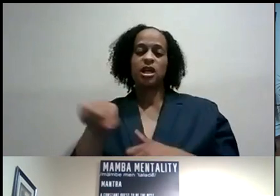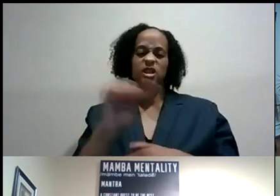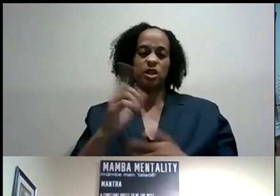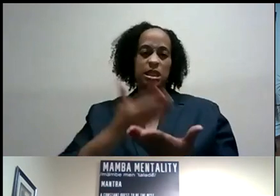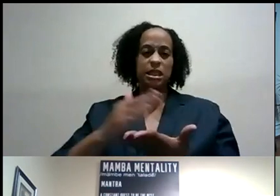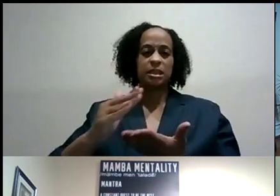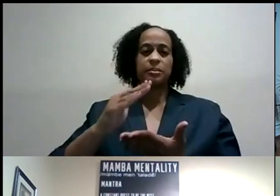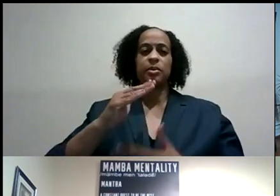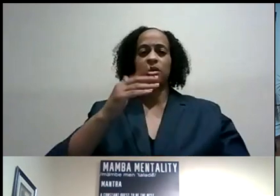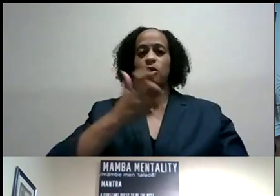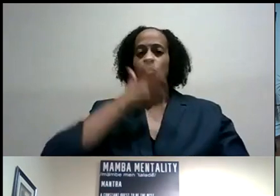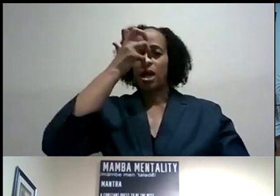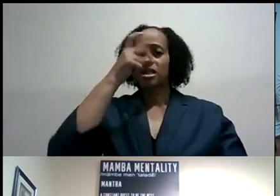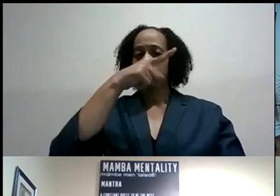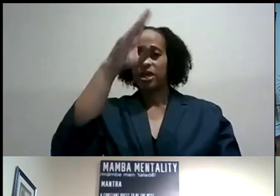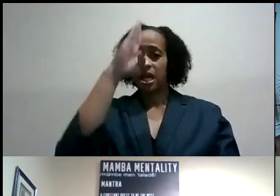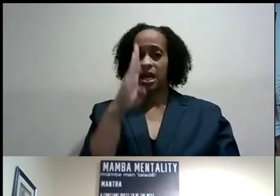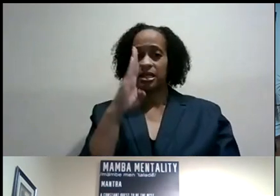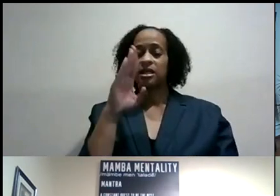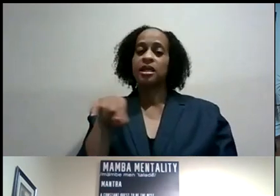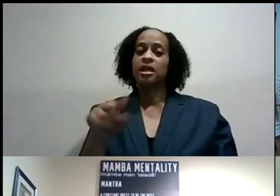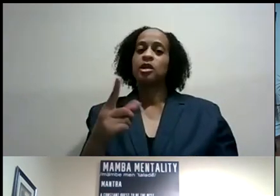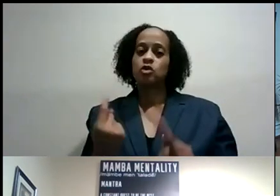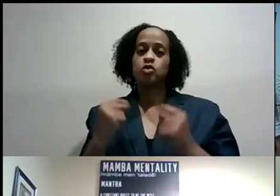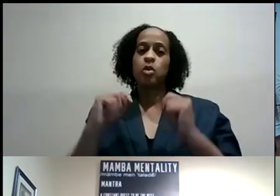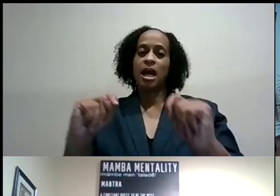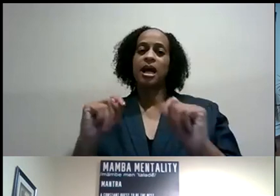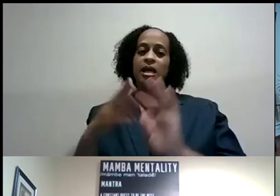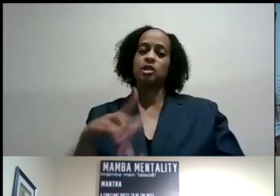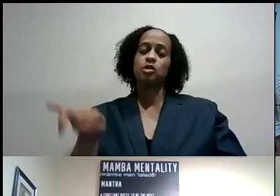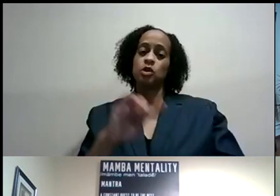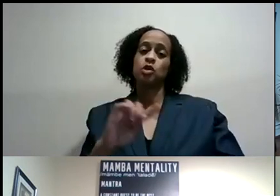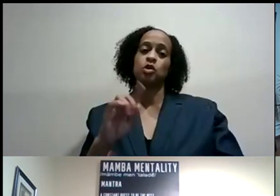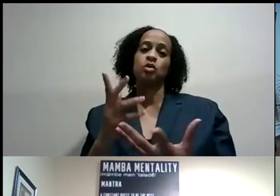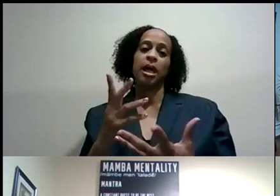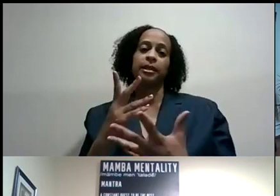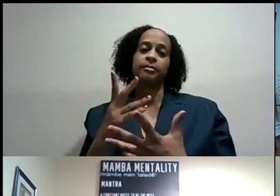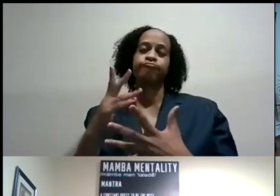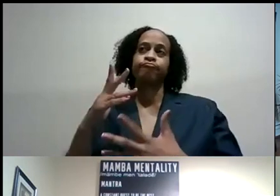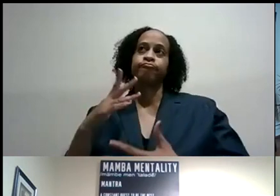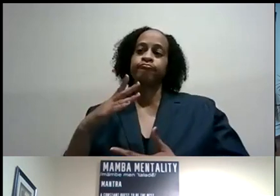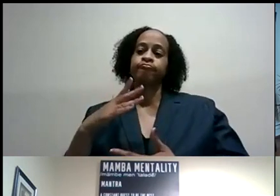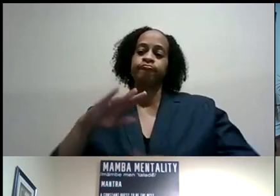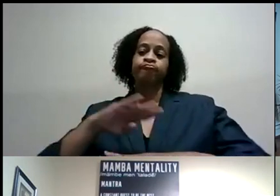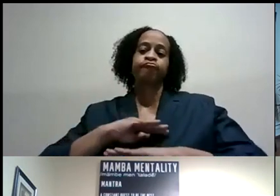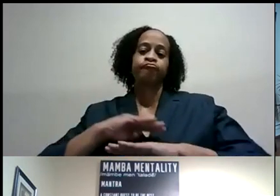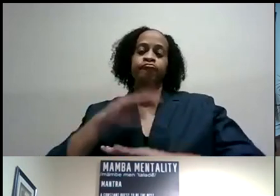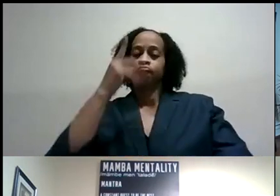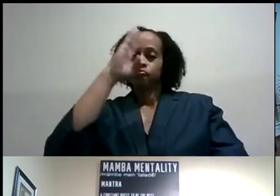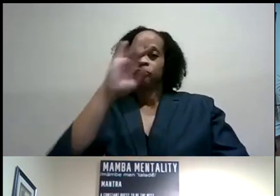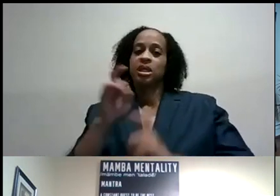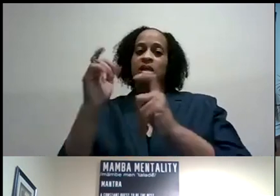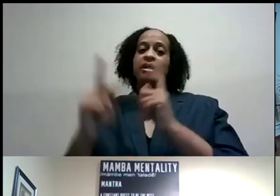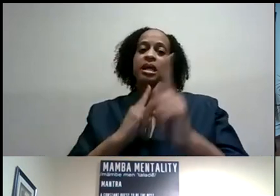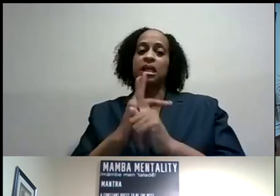of God. And he tried to appease God by giving him the kind